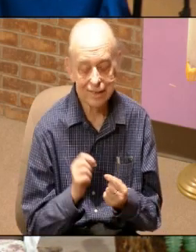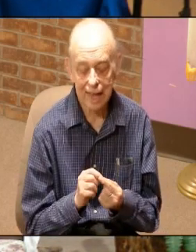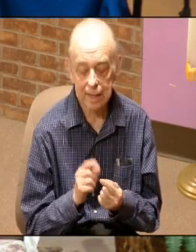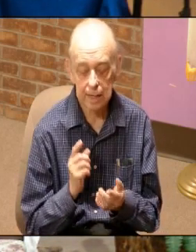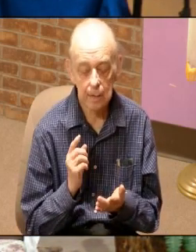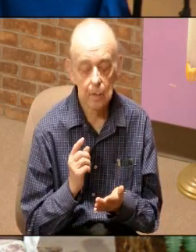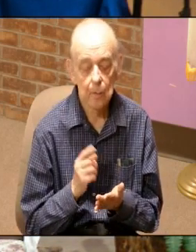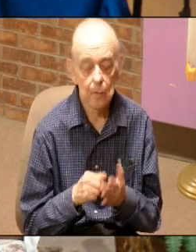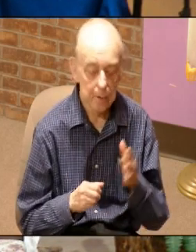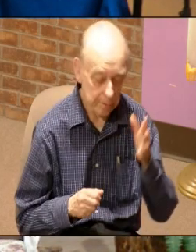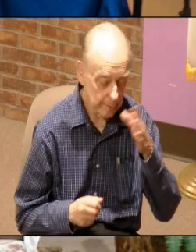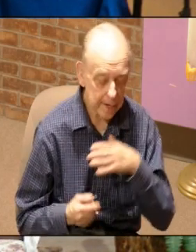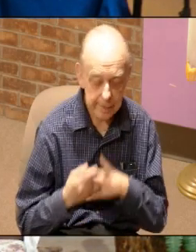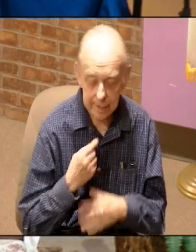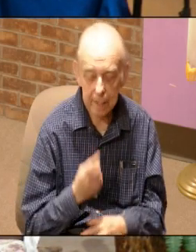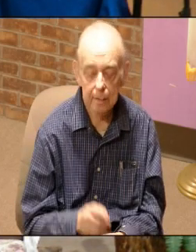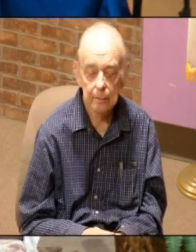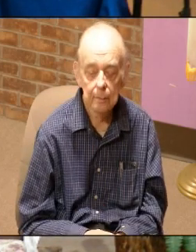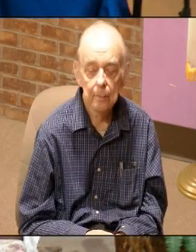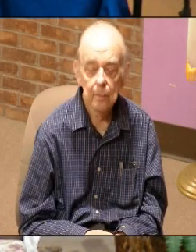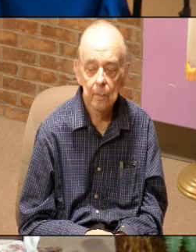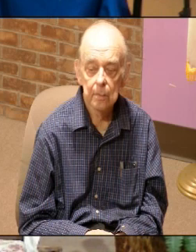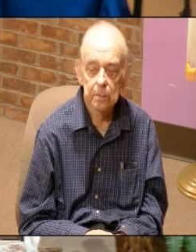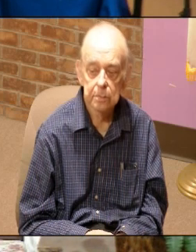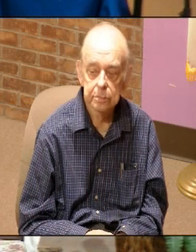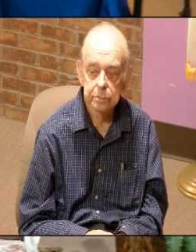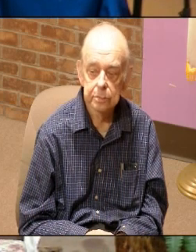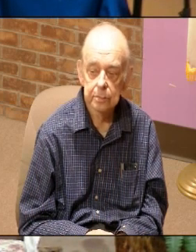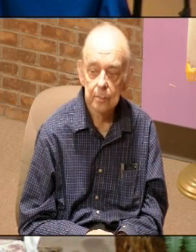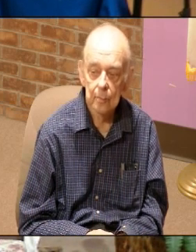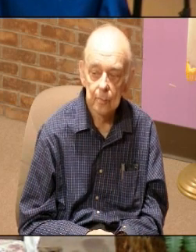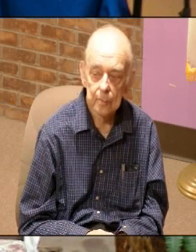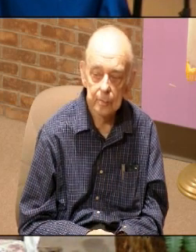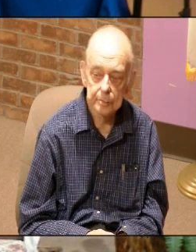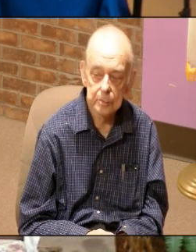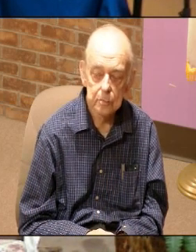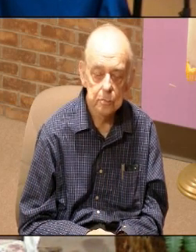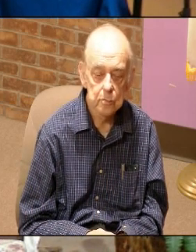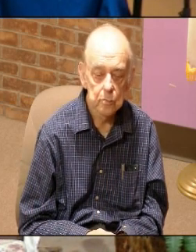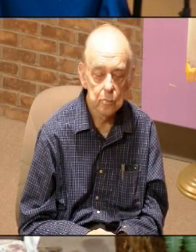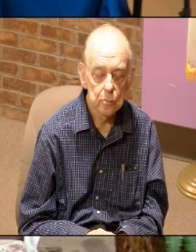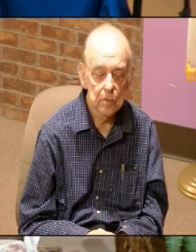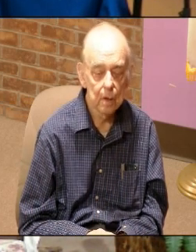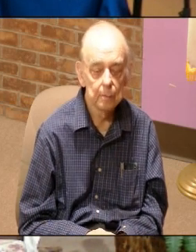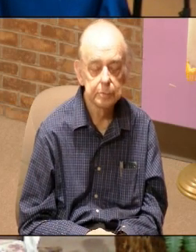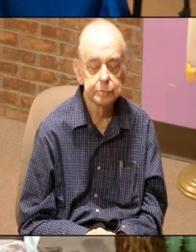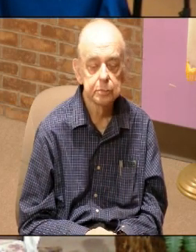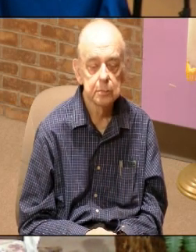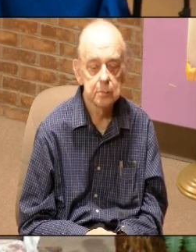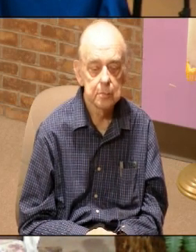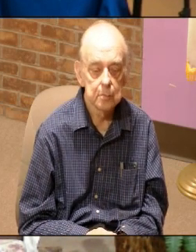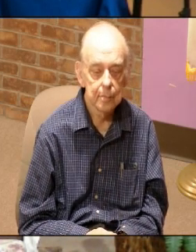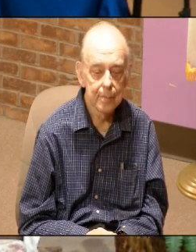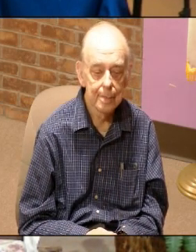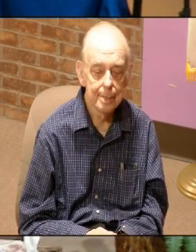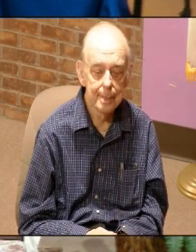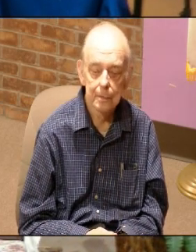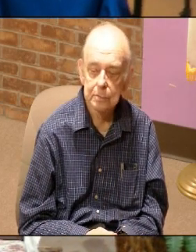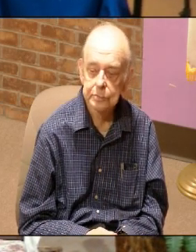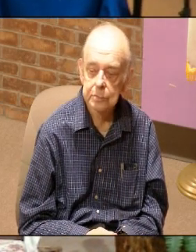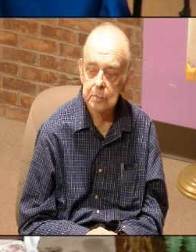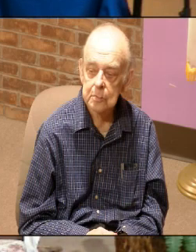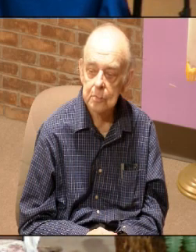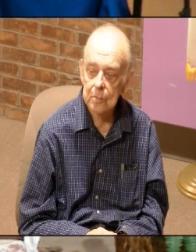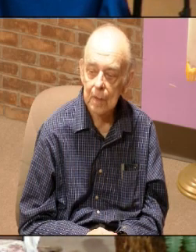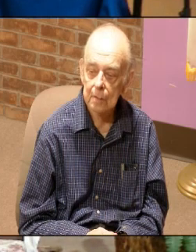God instructed Moses or Elijah to do. I'm stuck with Moses and Jacob.